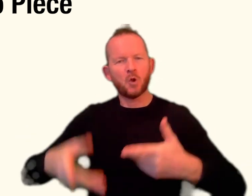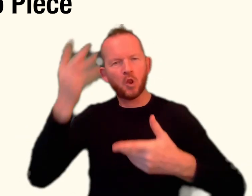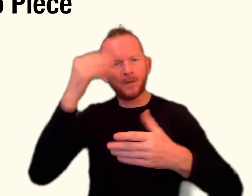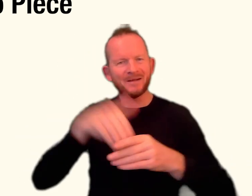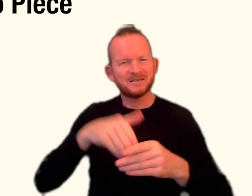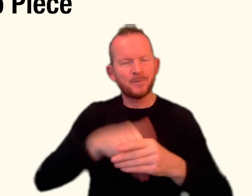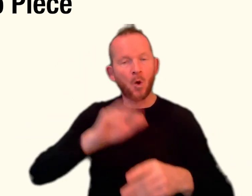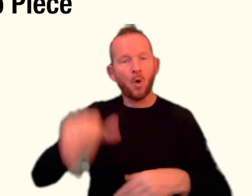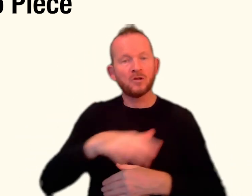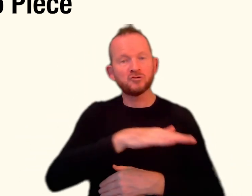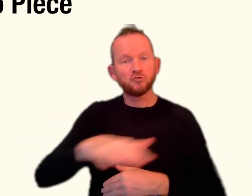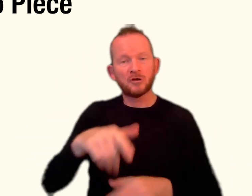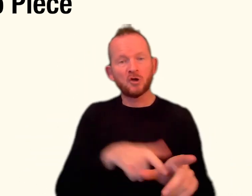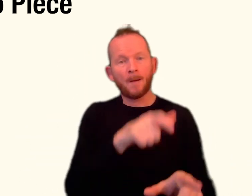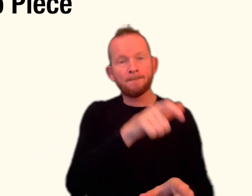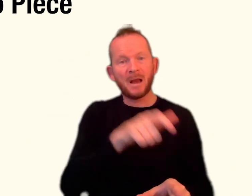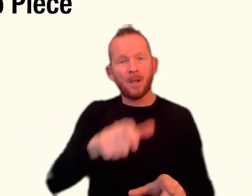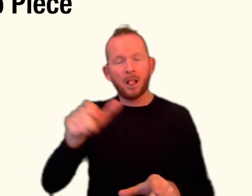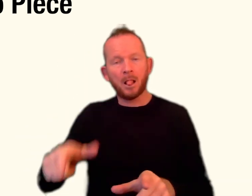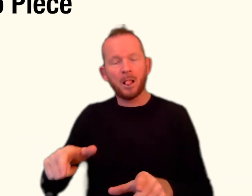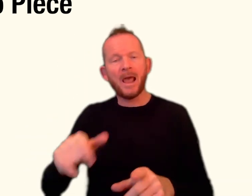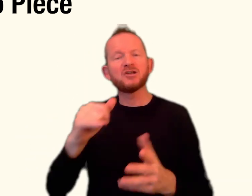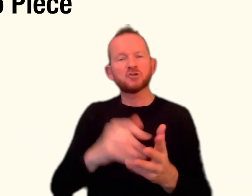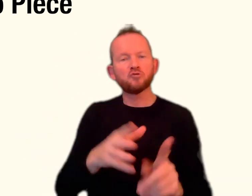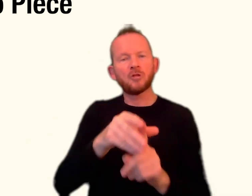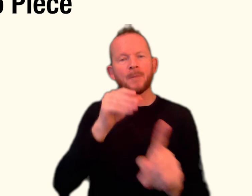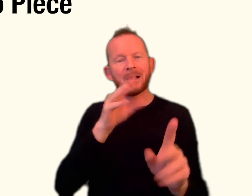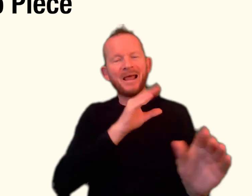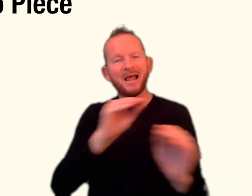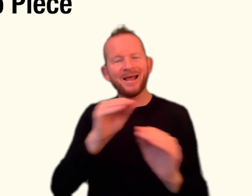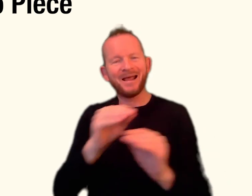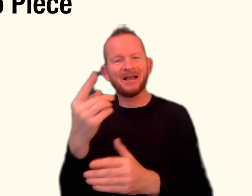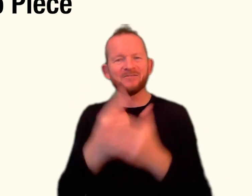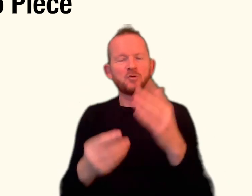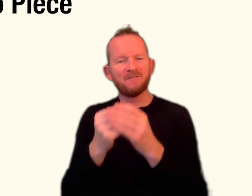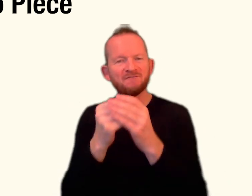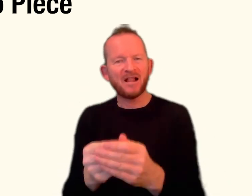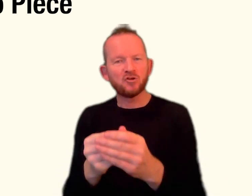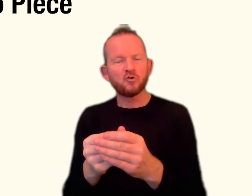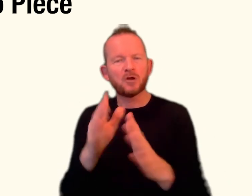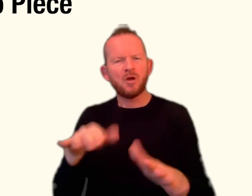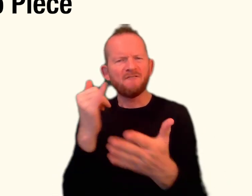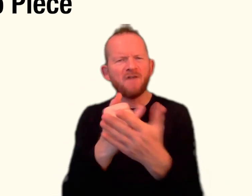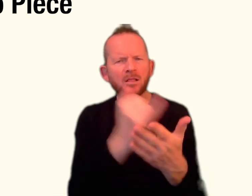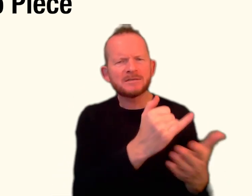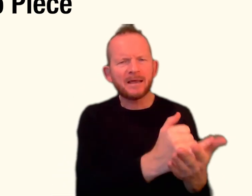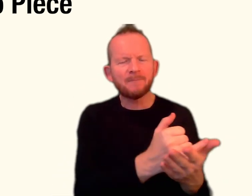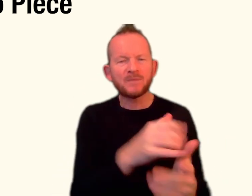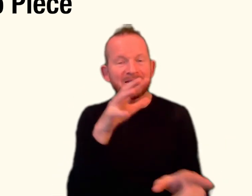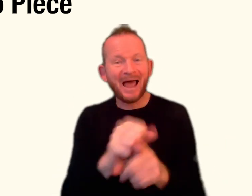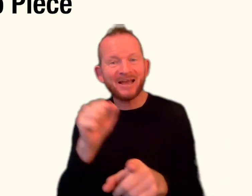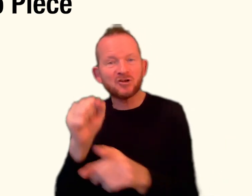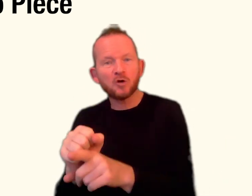all children and young people. In a social model of education, the individual is valued and not faulty. Diagnosis is replaced